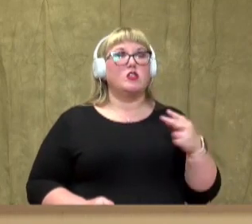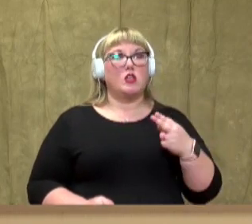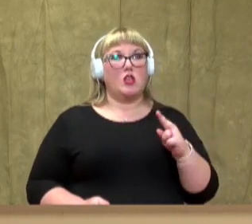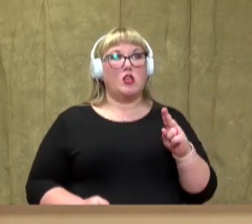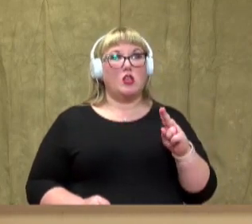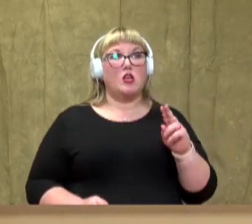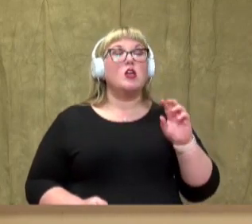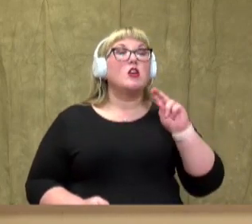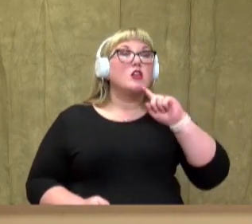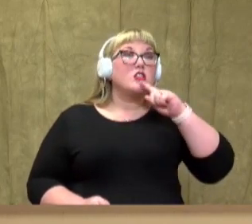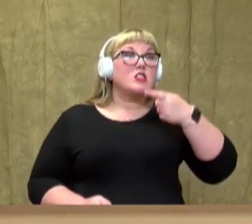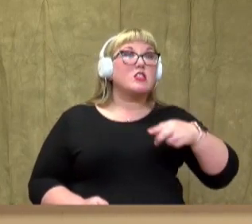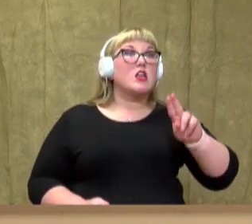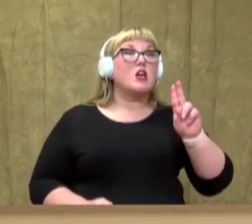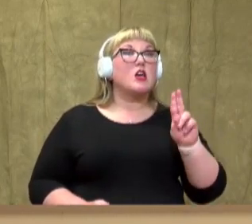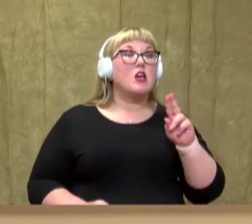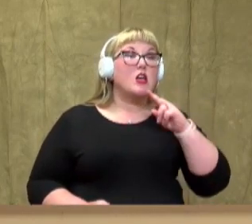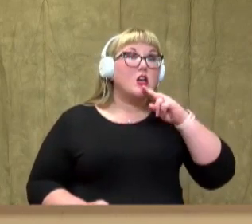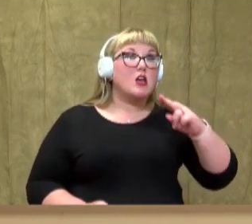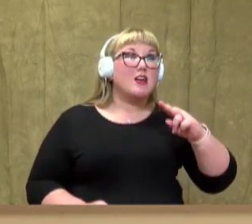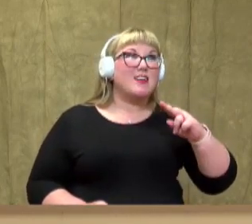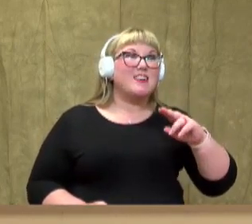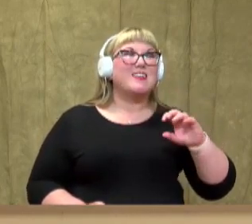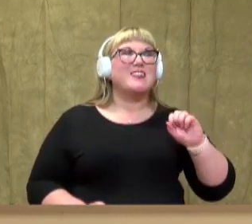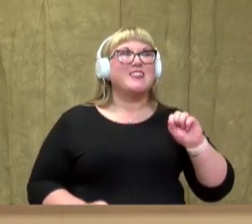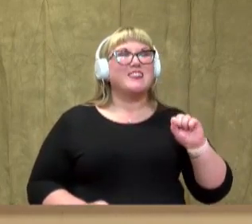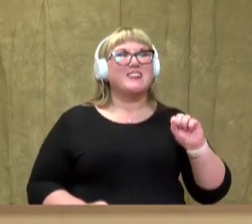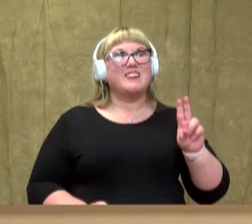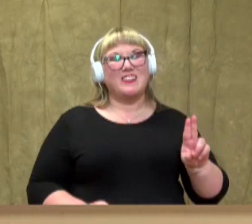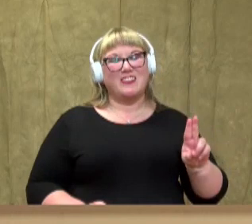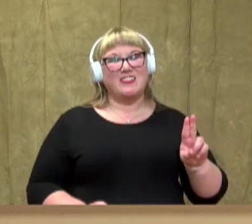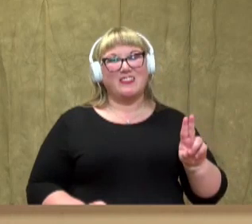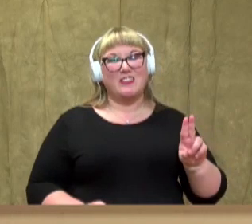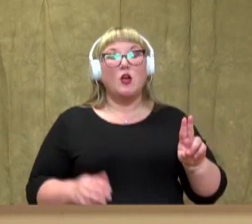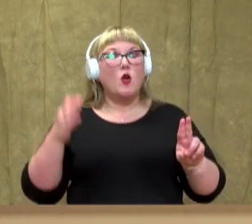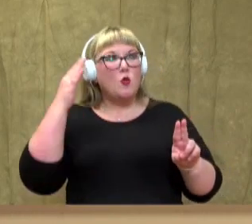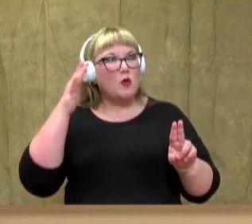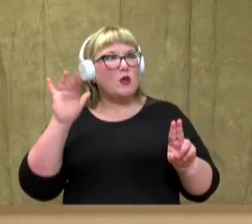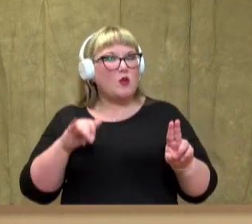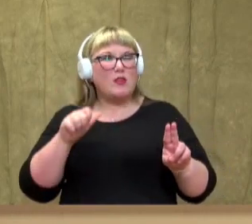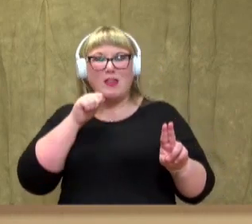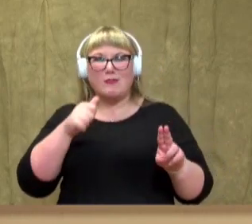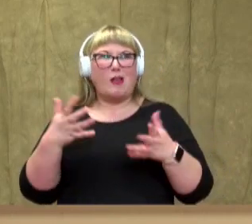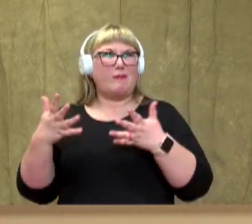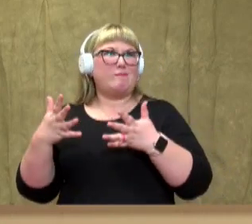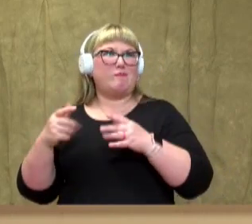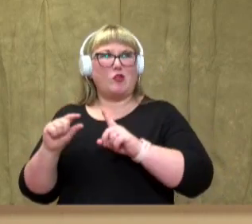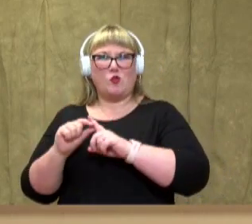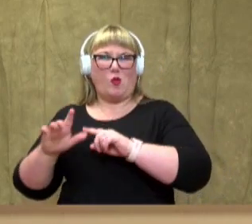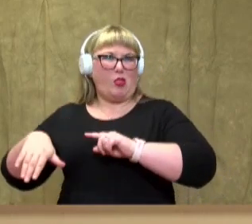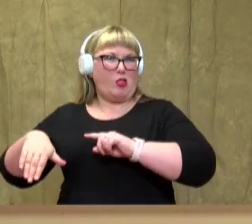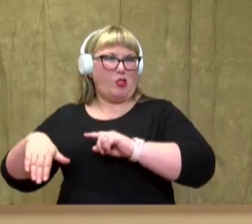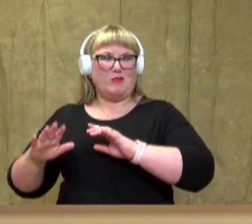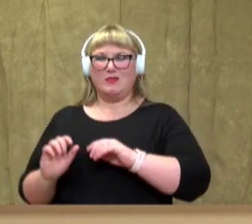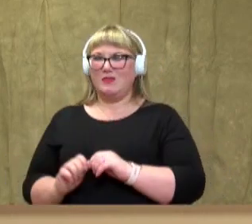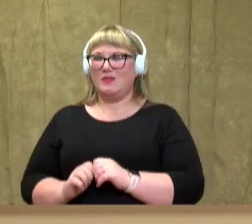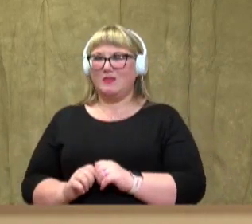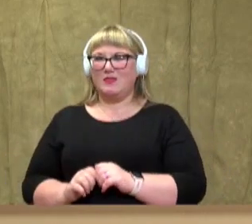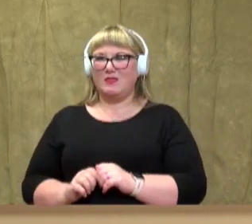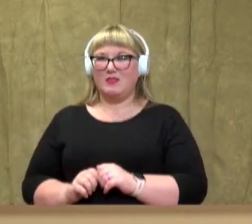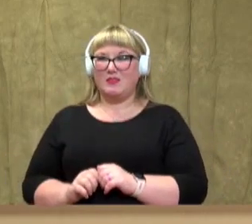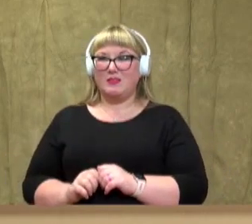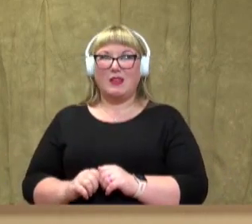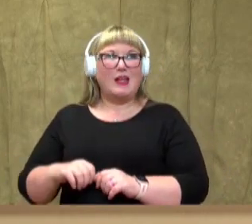Friends, say that for me. Very good. Now, we know that's not a complete word, is it? Absolutely not. It